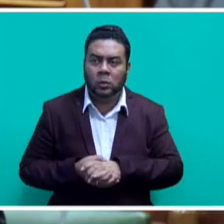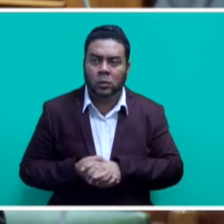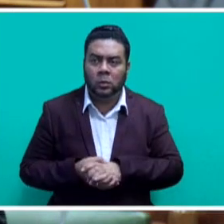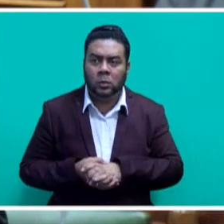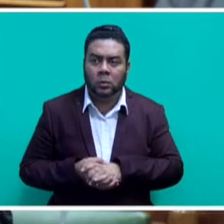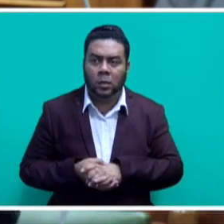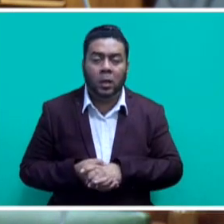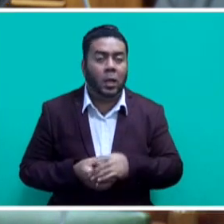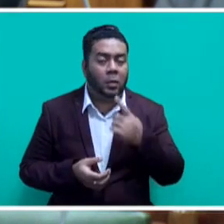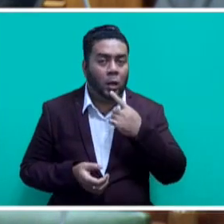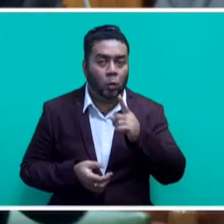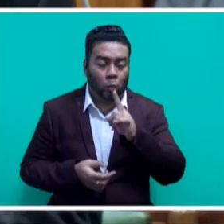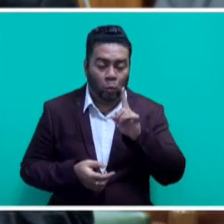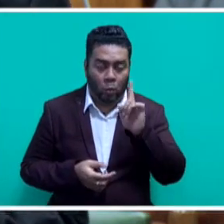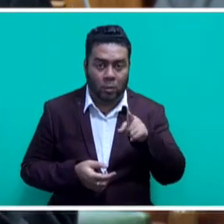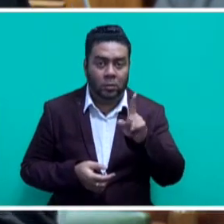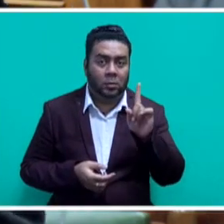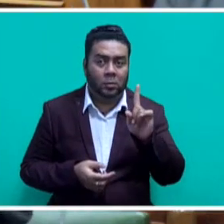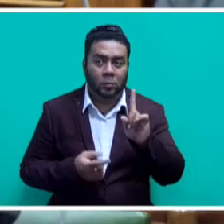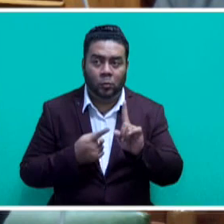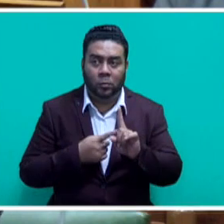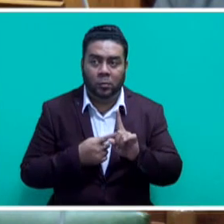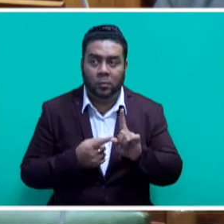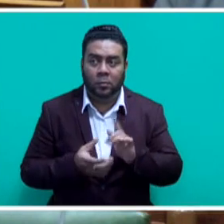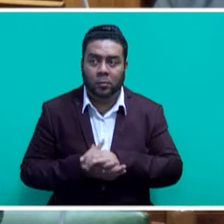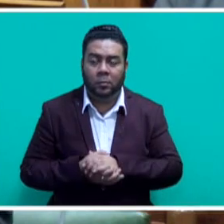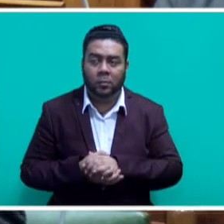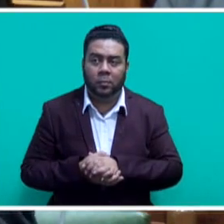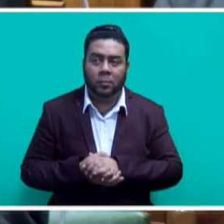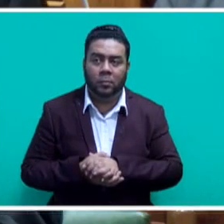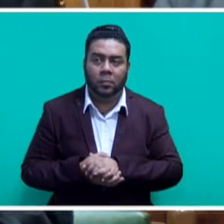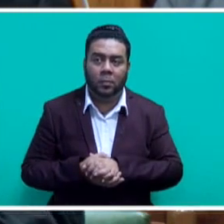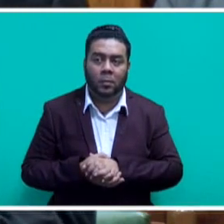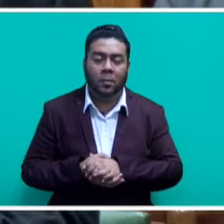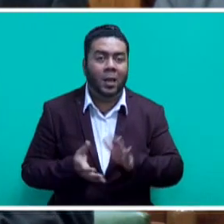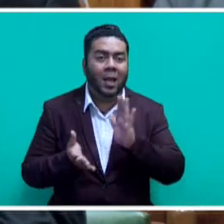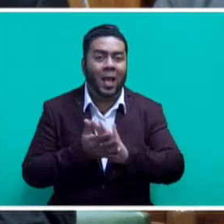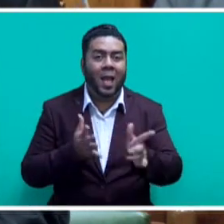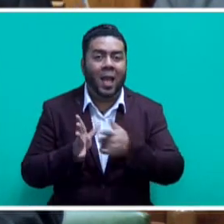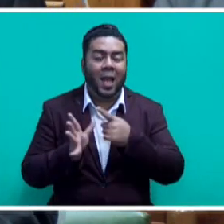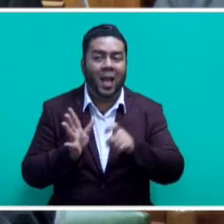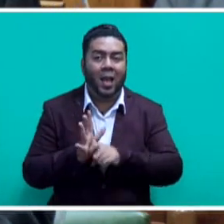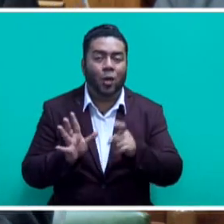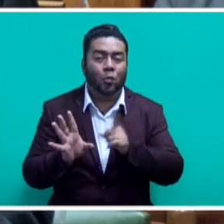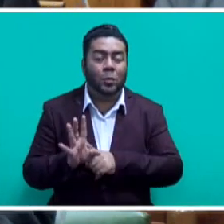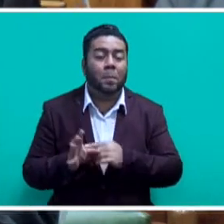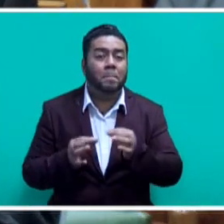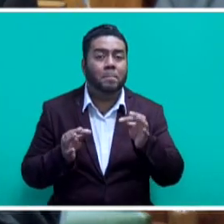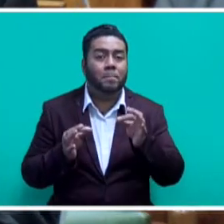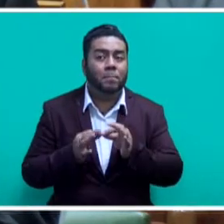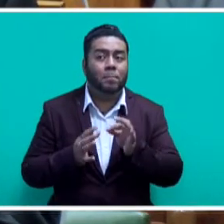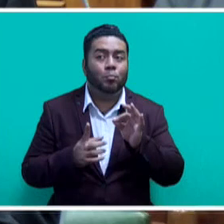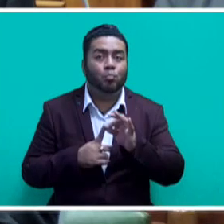And I'll tell you one thing. One thing I'll tell you, Honorable Swati. Harry Punja had advised